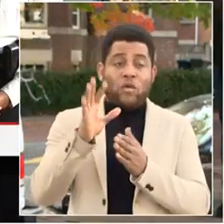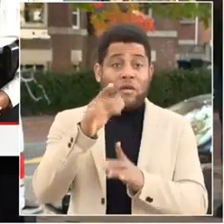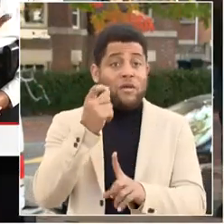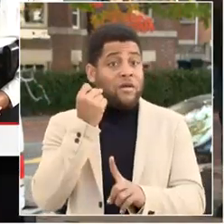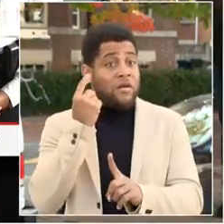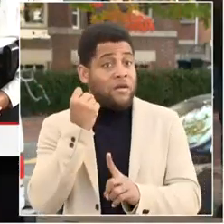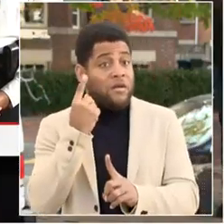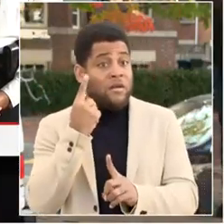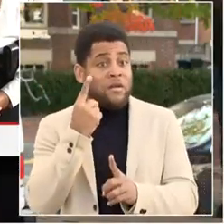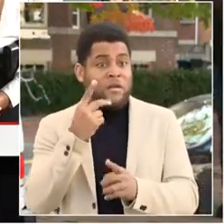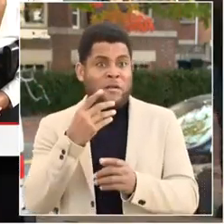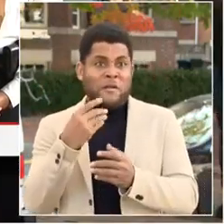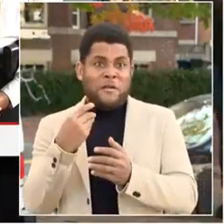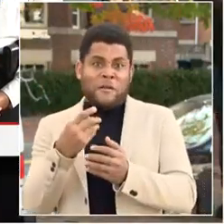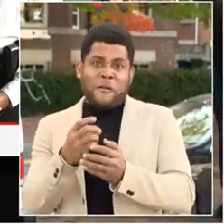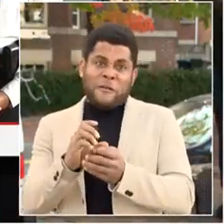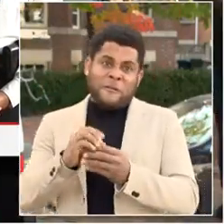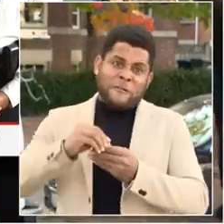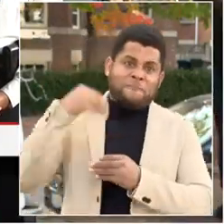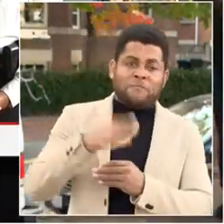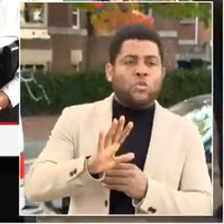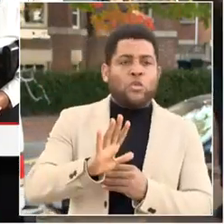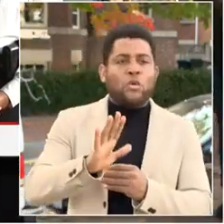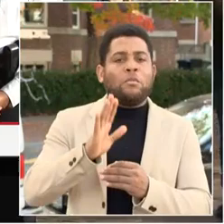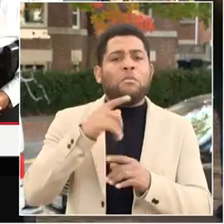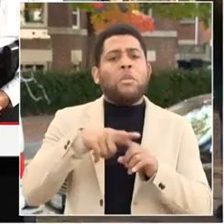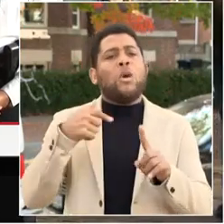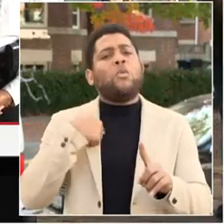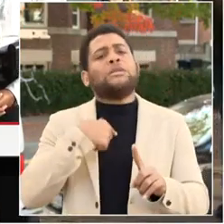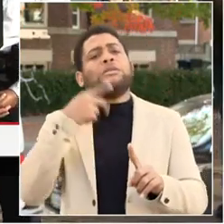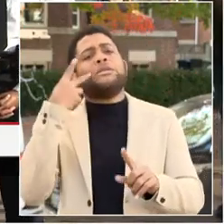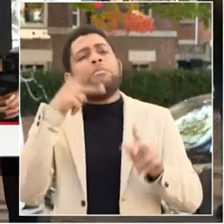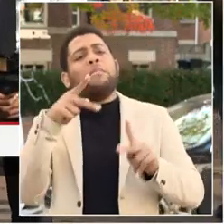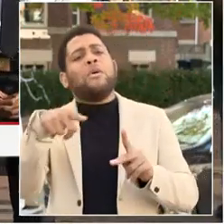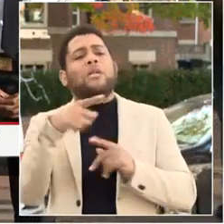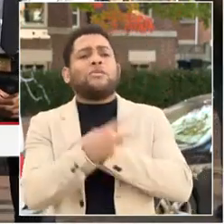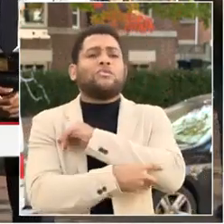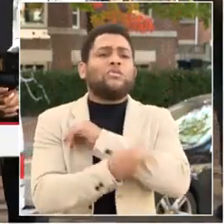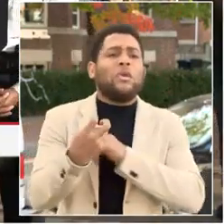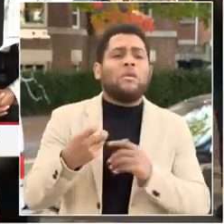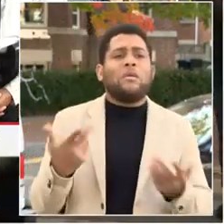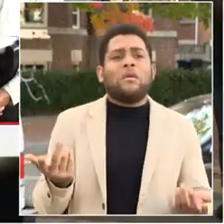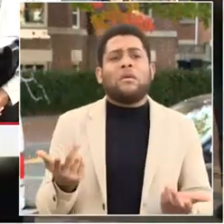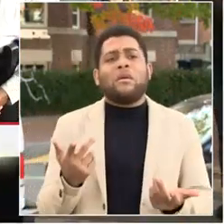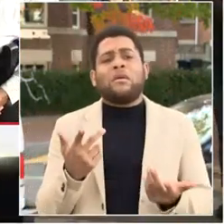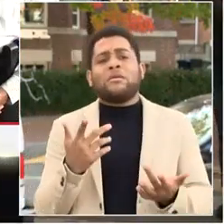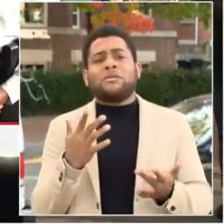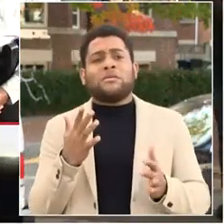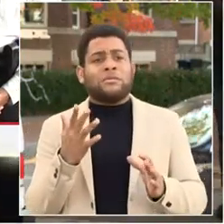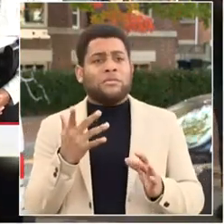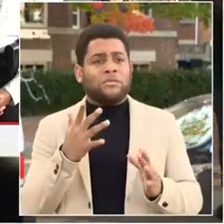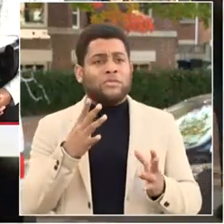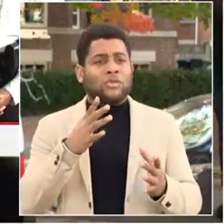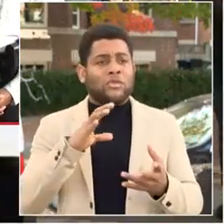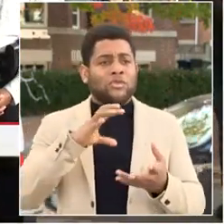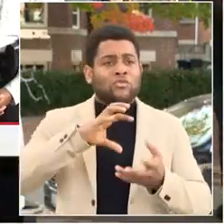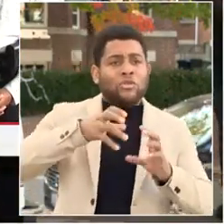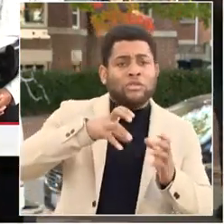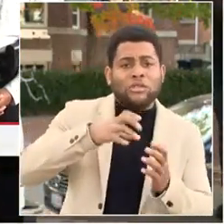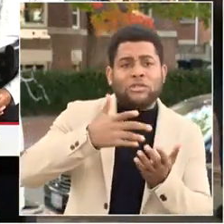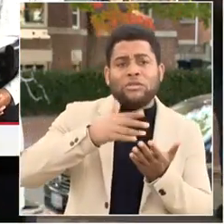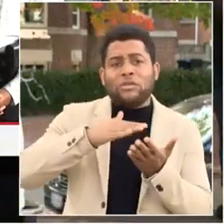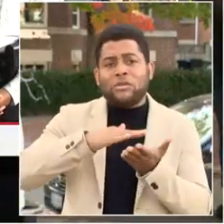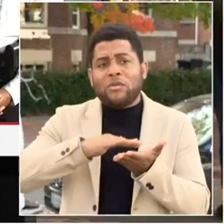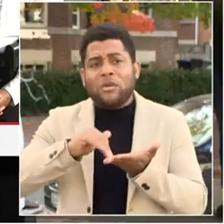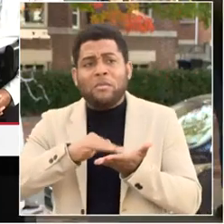see with deodorant and laundry detergent and those type of items over a 30-day period. And that really will help to address